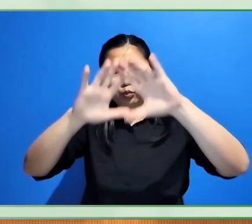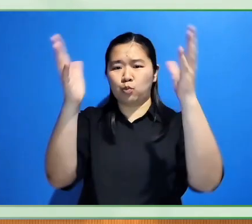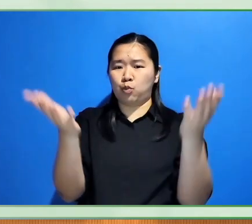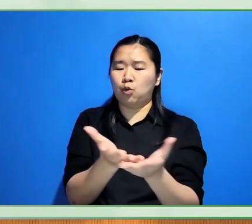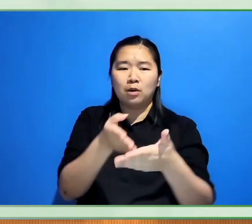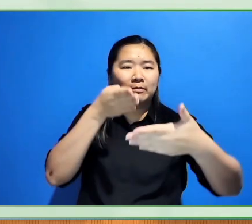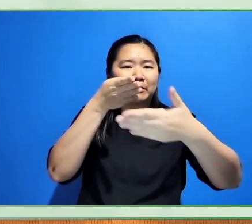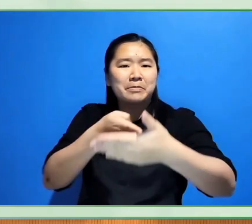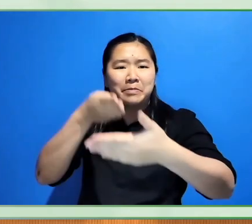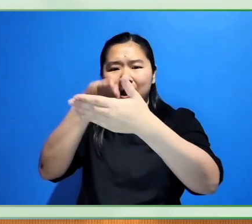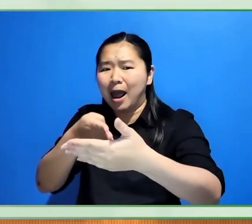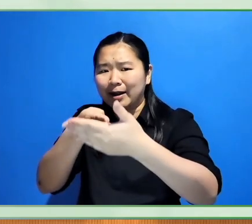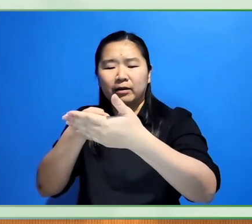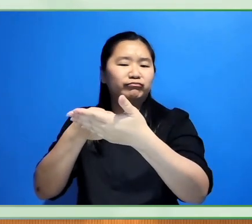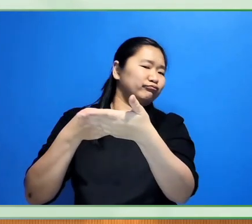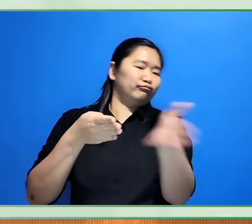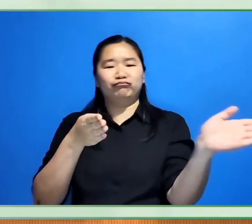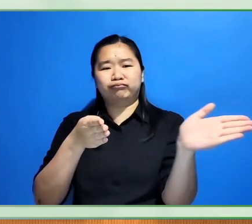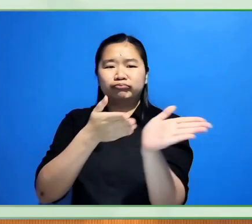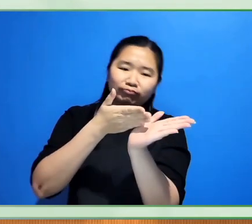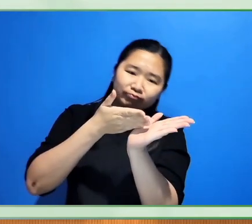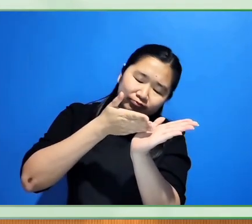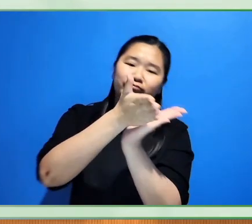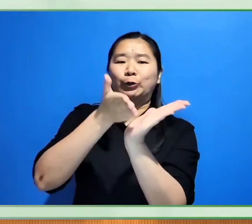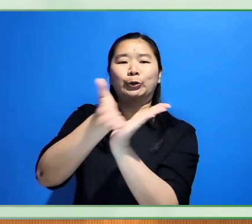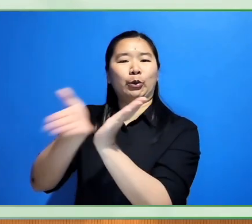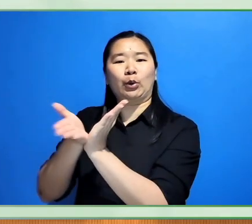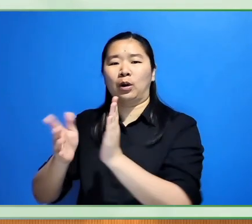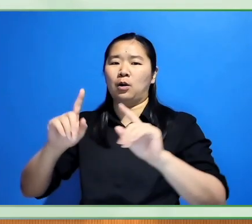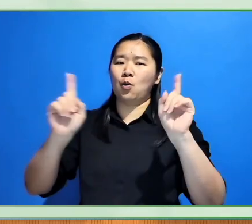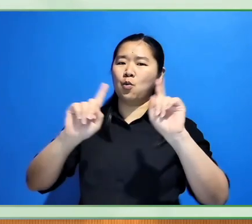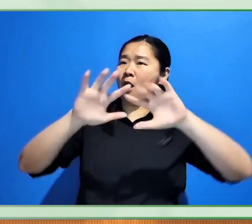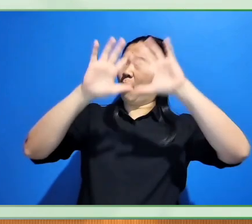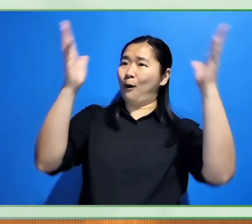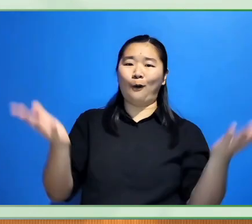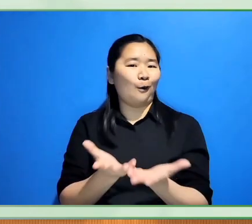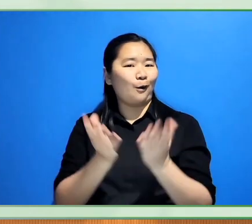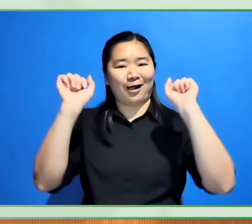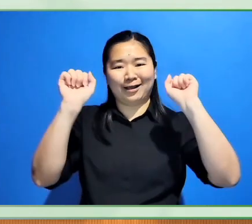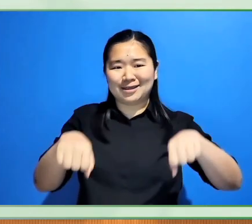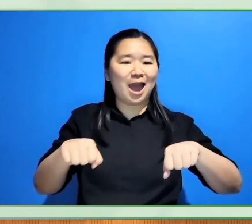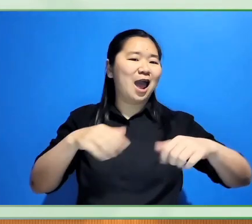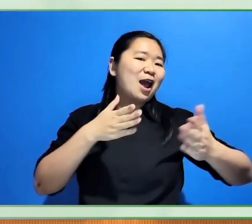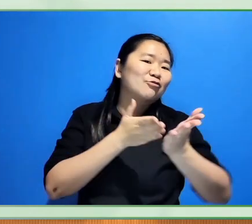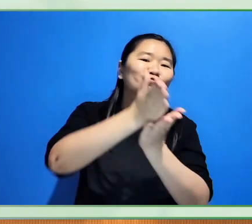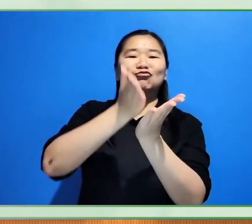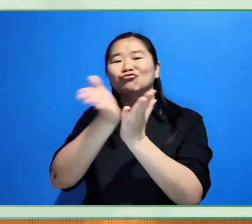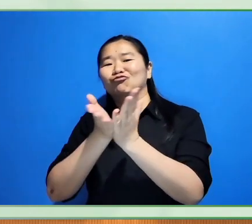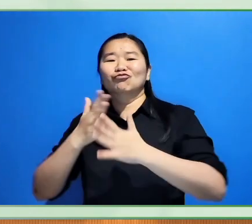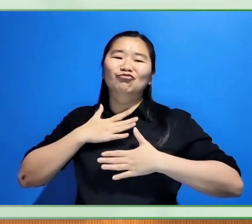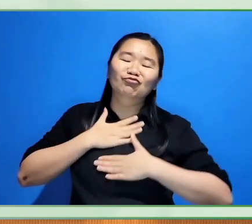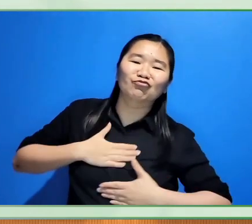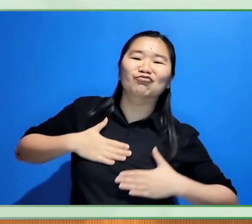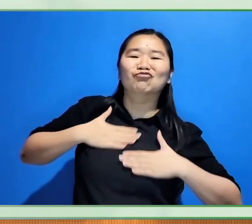having, at national level, good working assistive technology ecosystems.